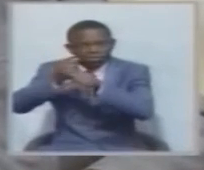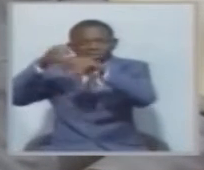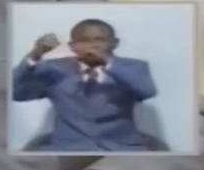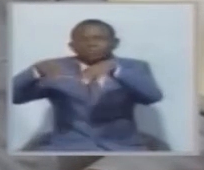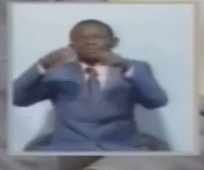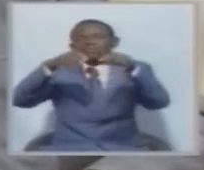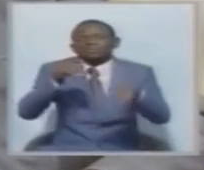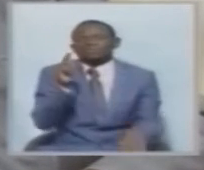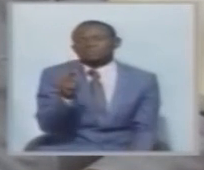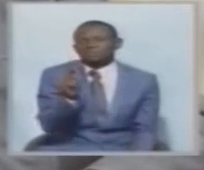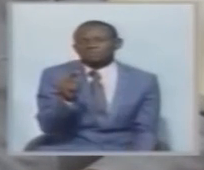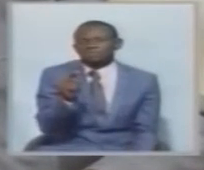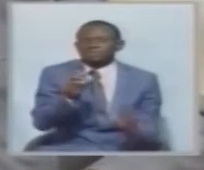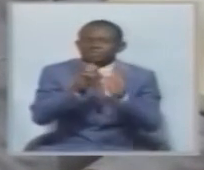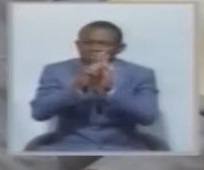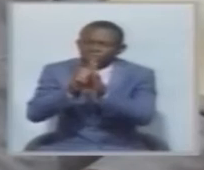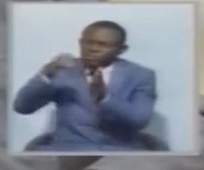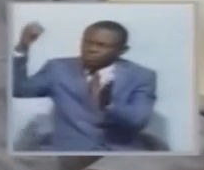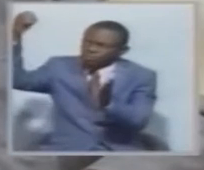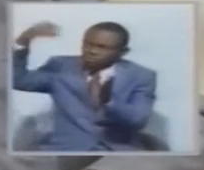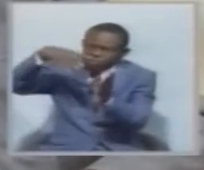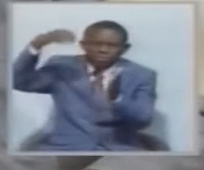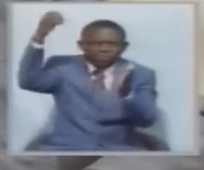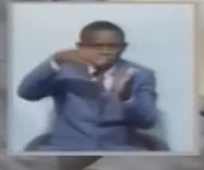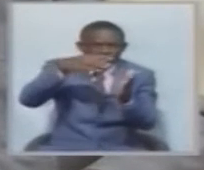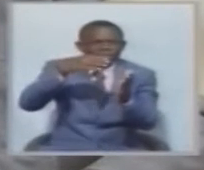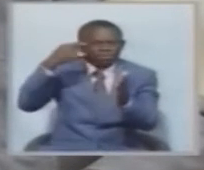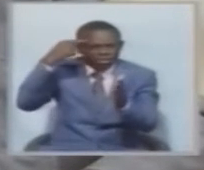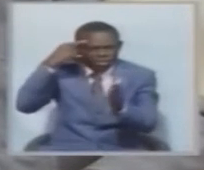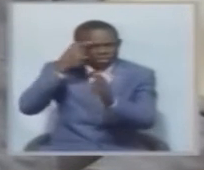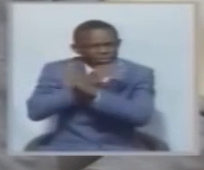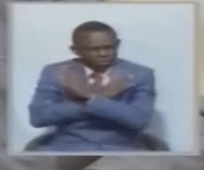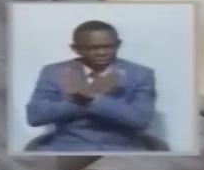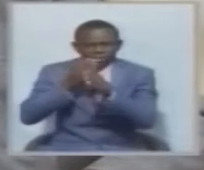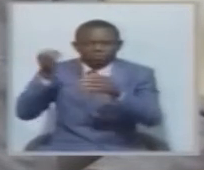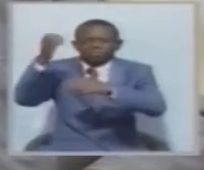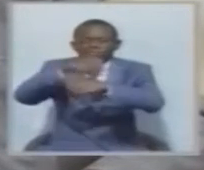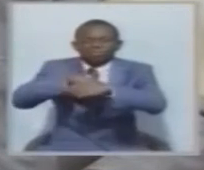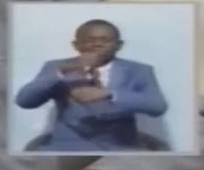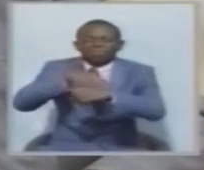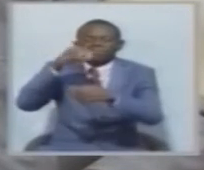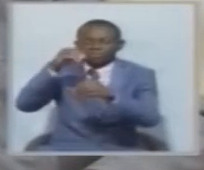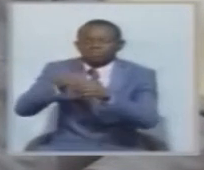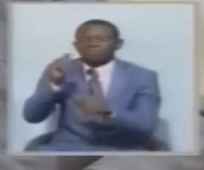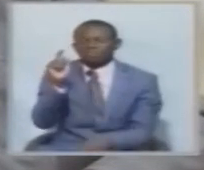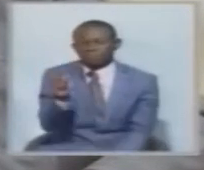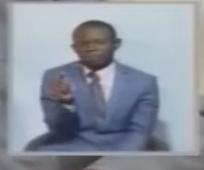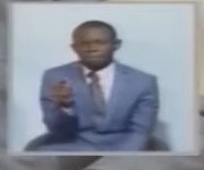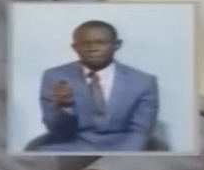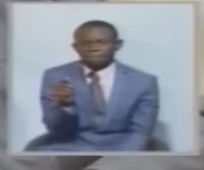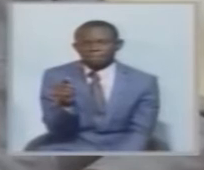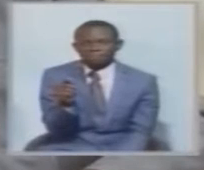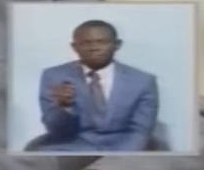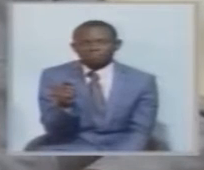invested. So yes, we need to do that now in order to see that we've